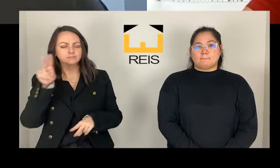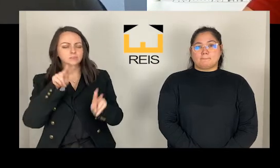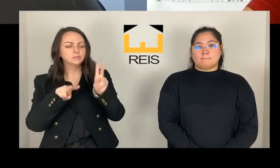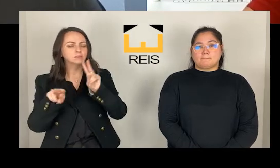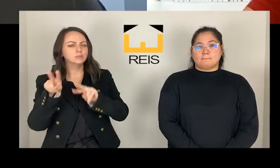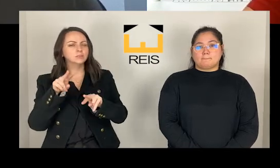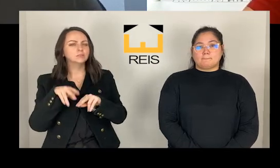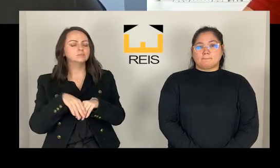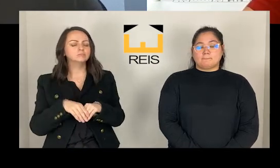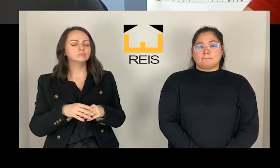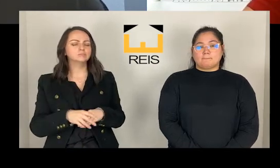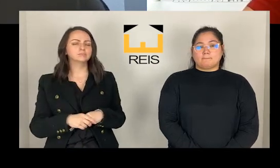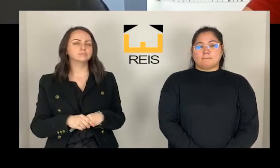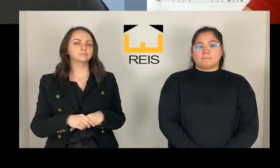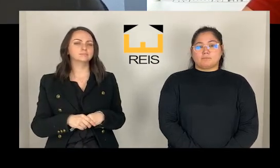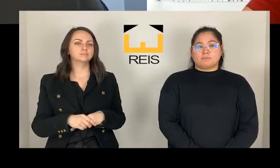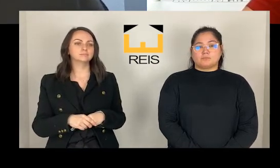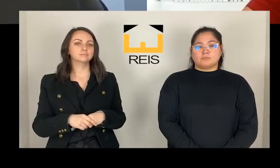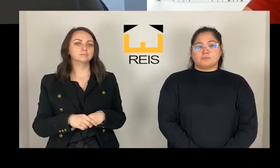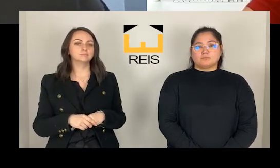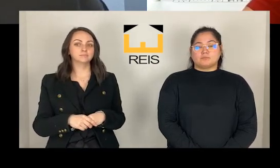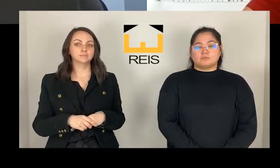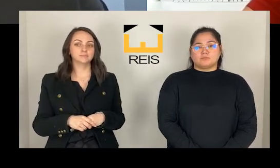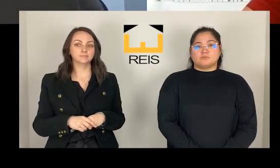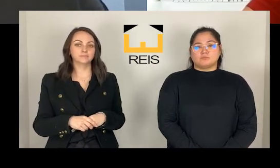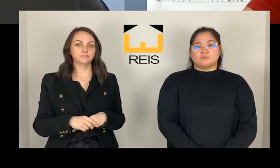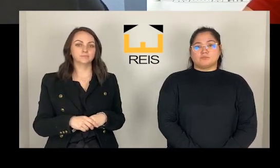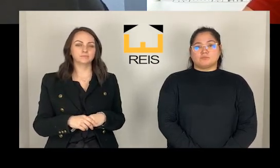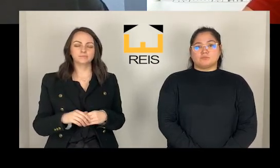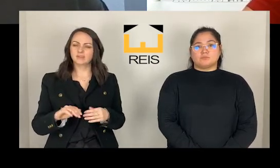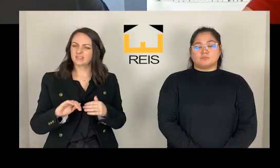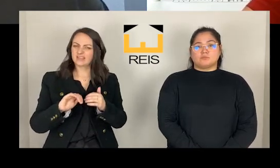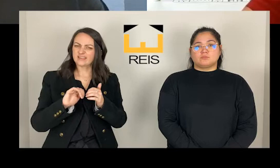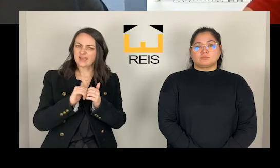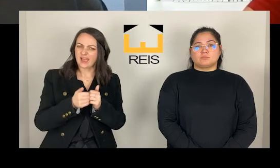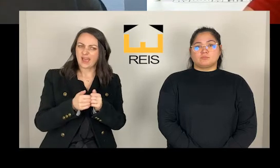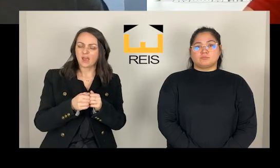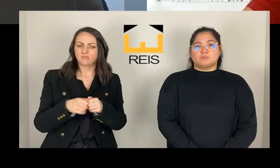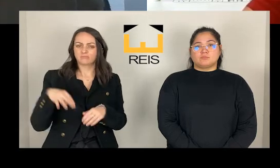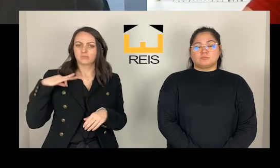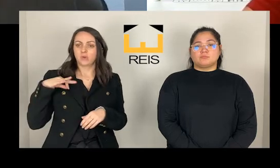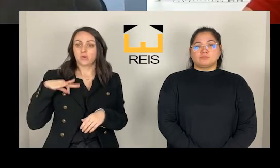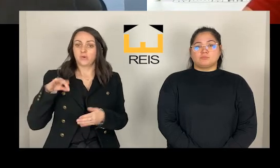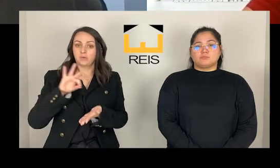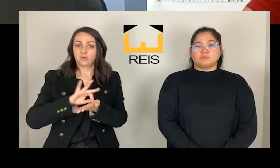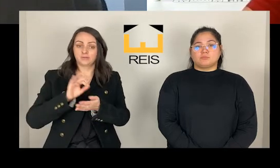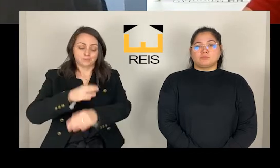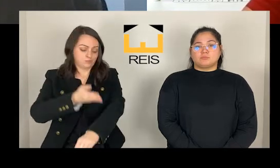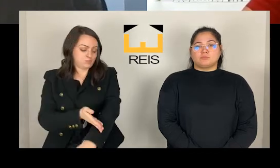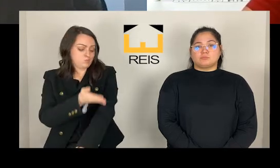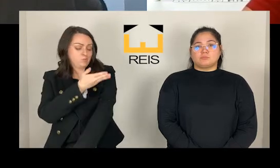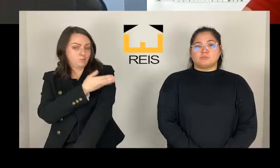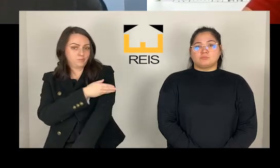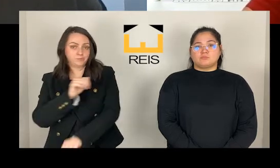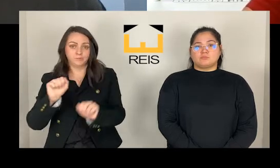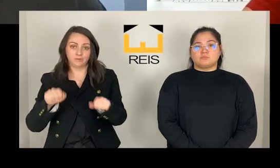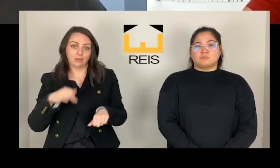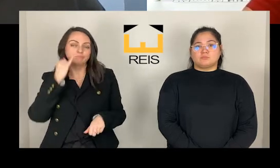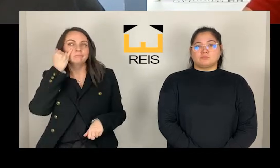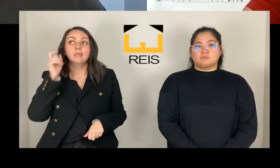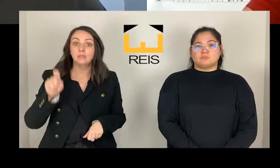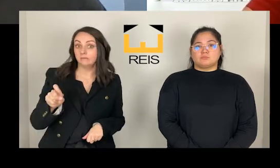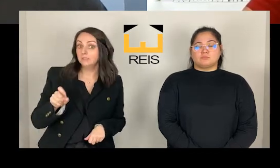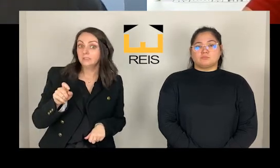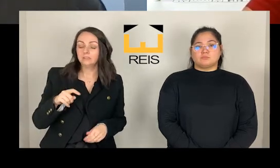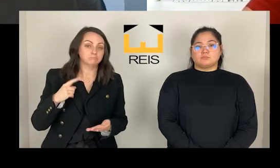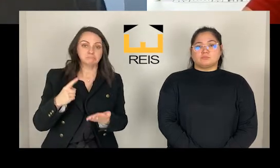any room or opportunity that could be used to bring your score up if needed. In some cases, the score may not really be